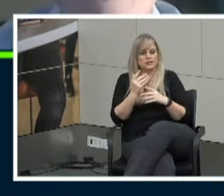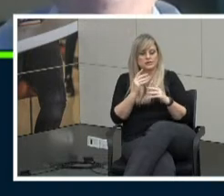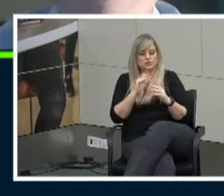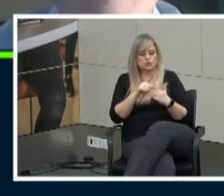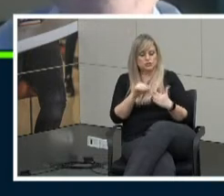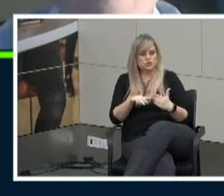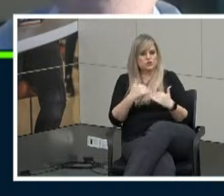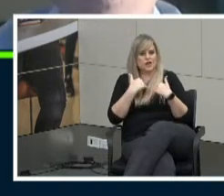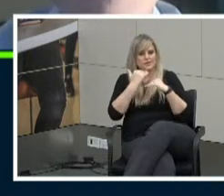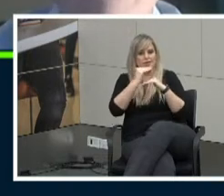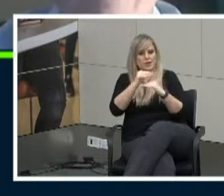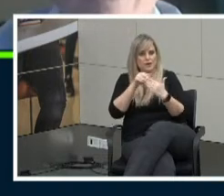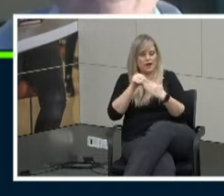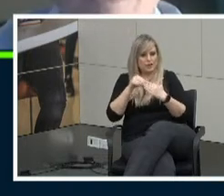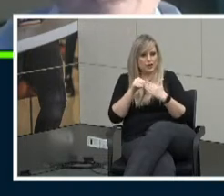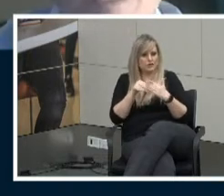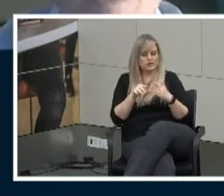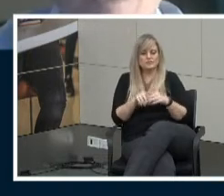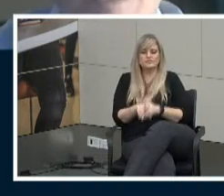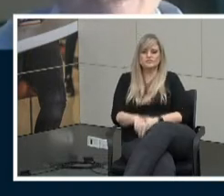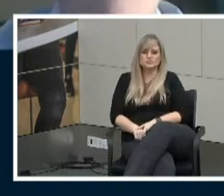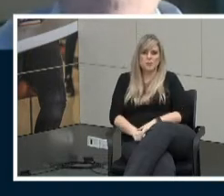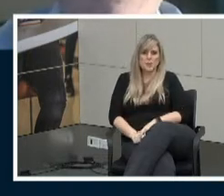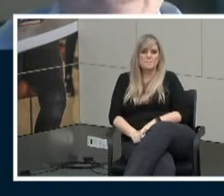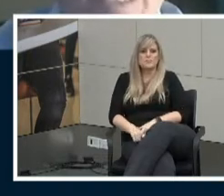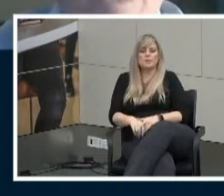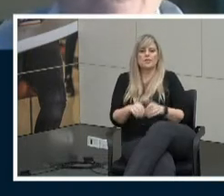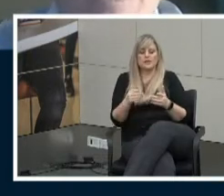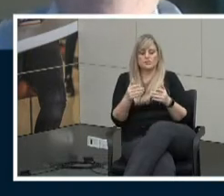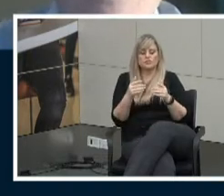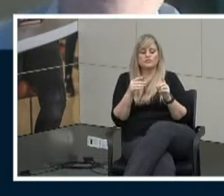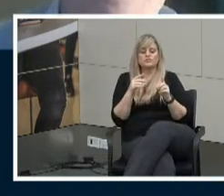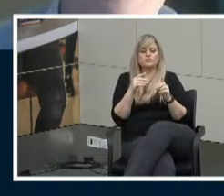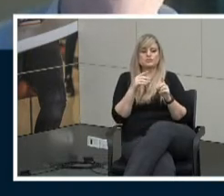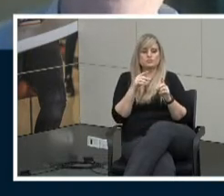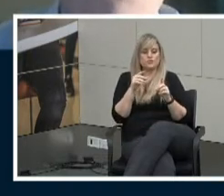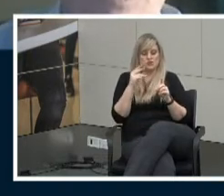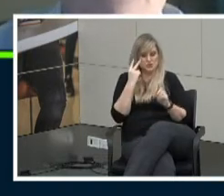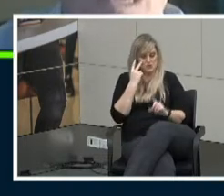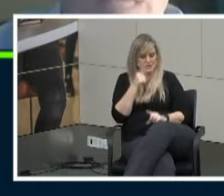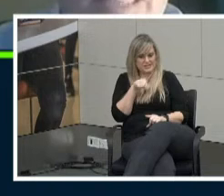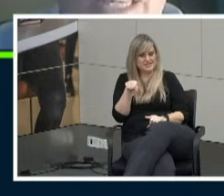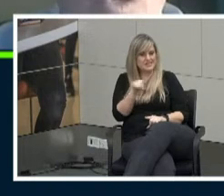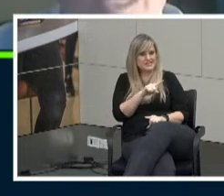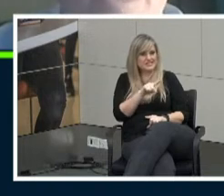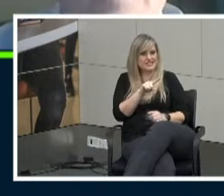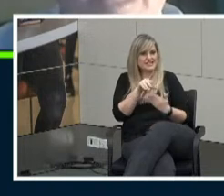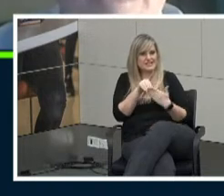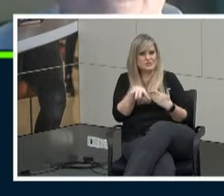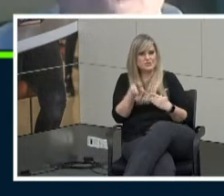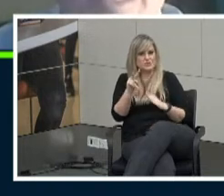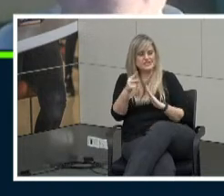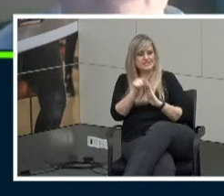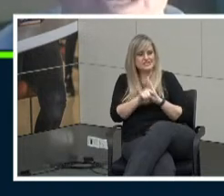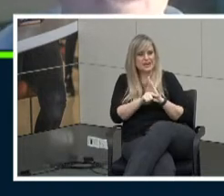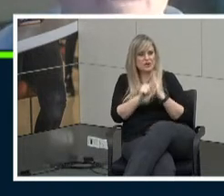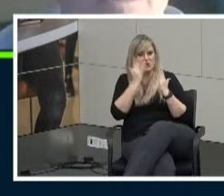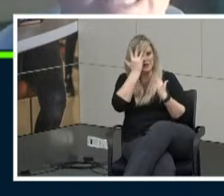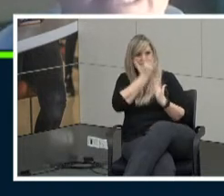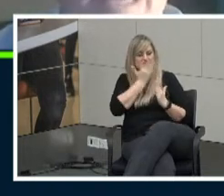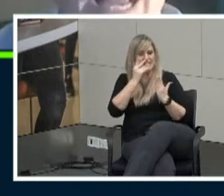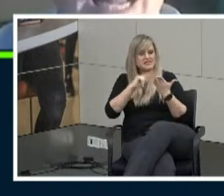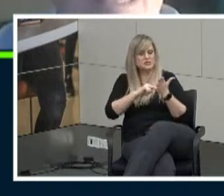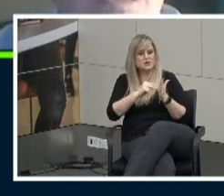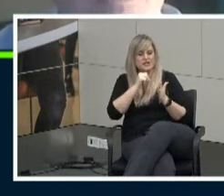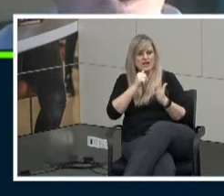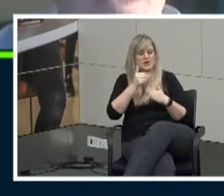undermine their confidence as well-being and well-being you should see the disappointment on my second graders faces when they fail